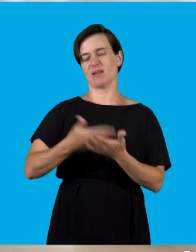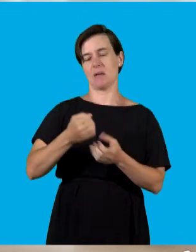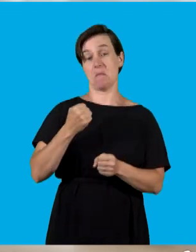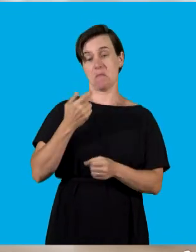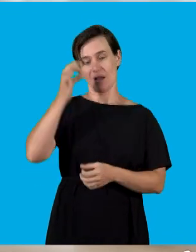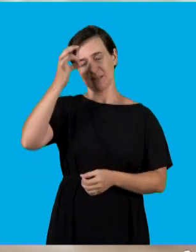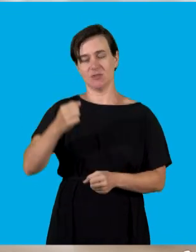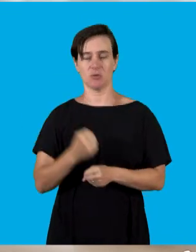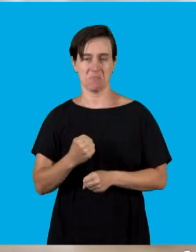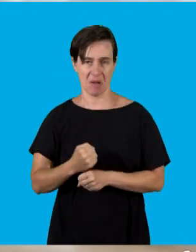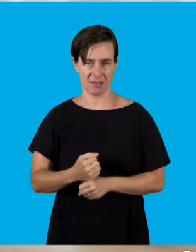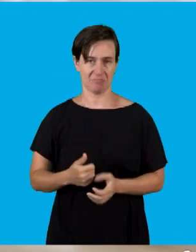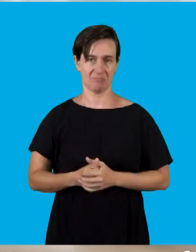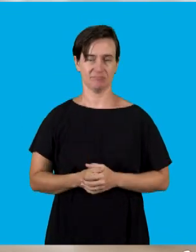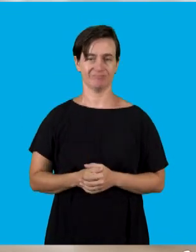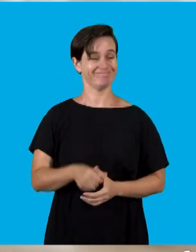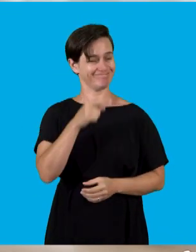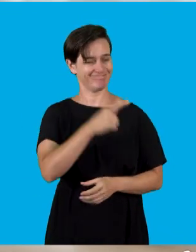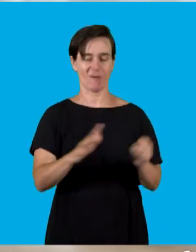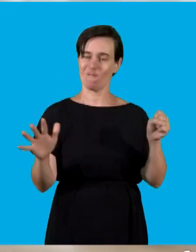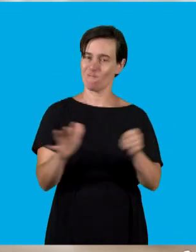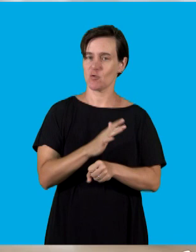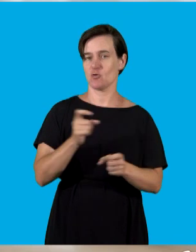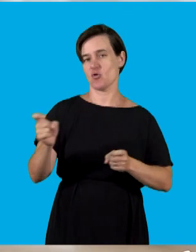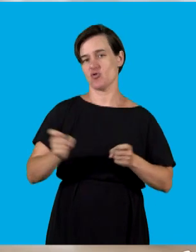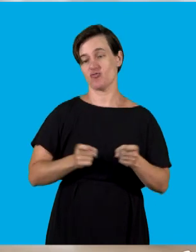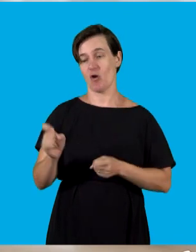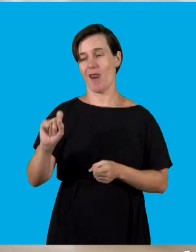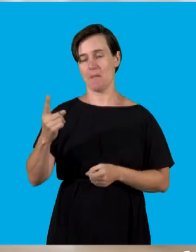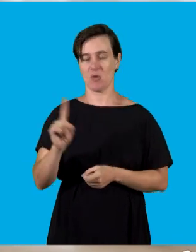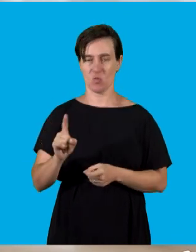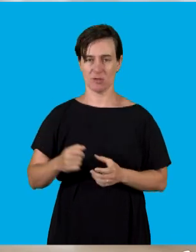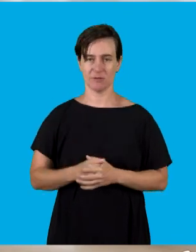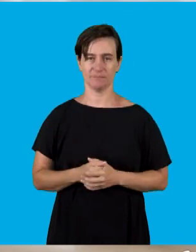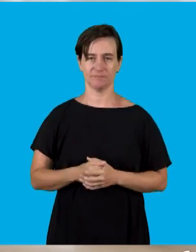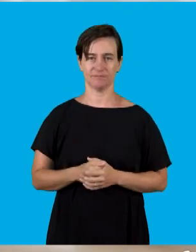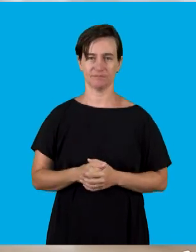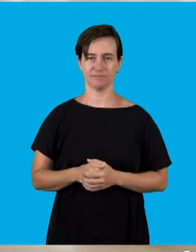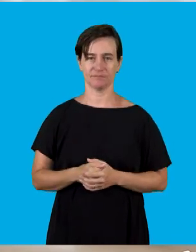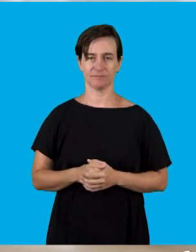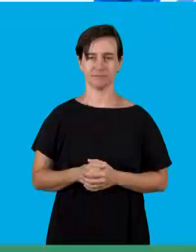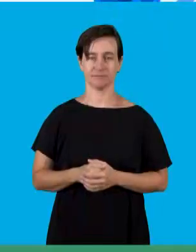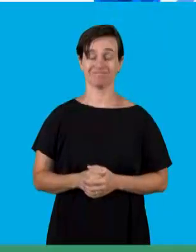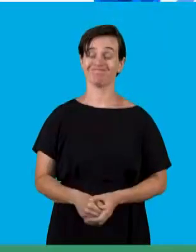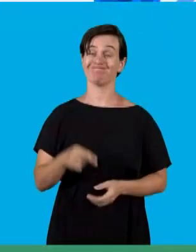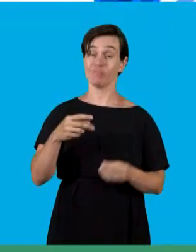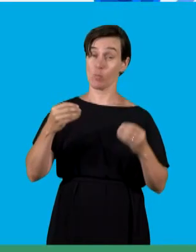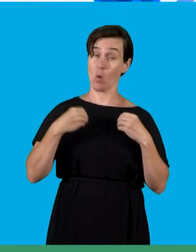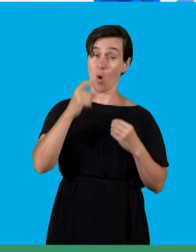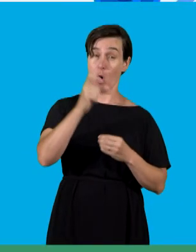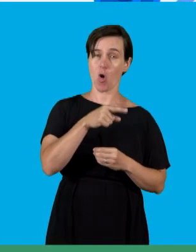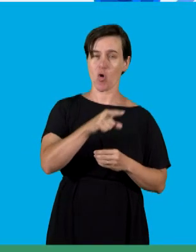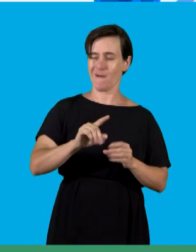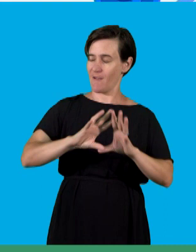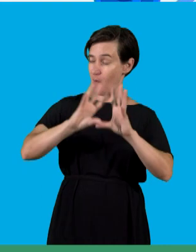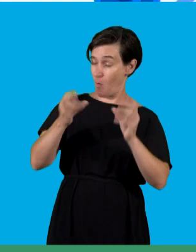to make decisions. The owner has full control of what is happening in the business. The owner takes